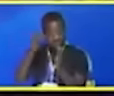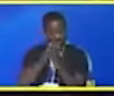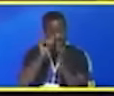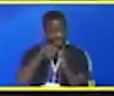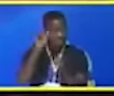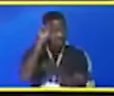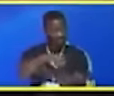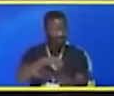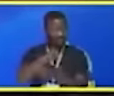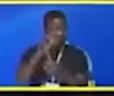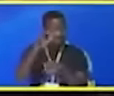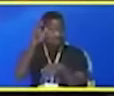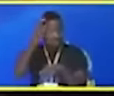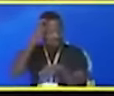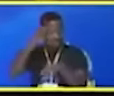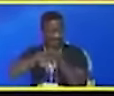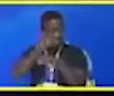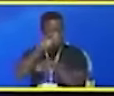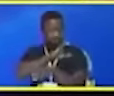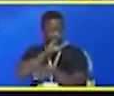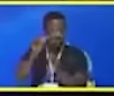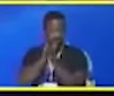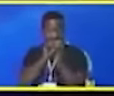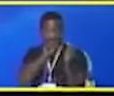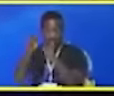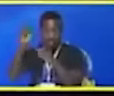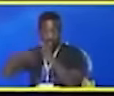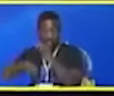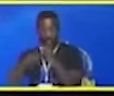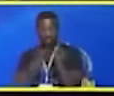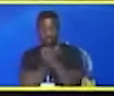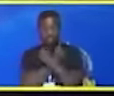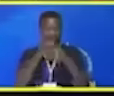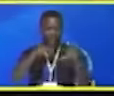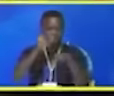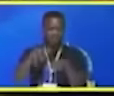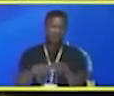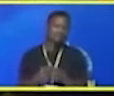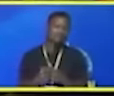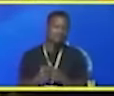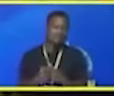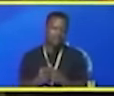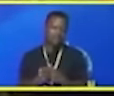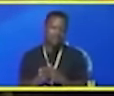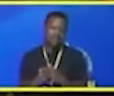cross? What power could not do, love did.